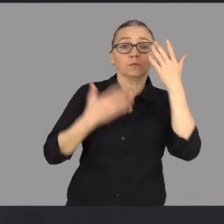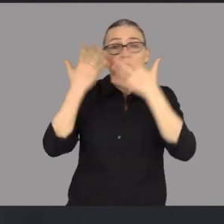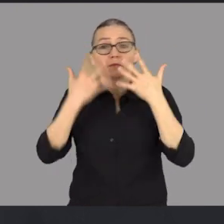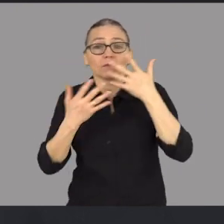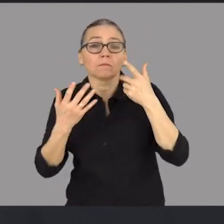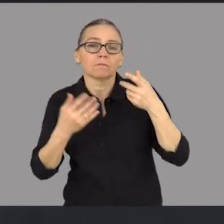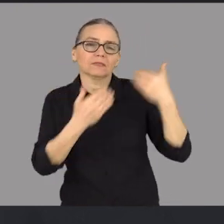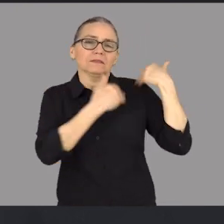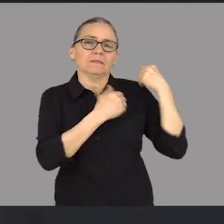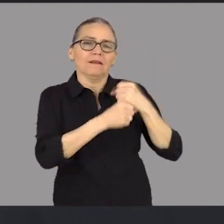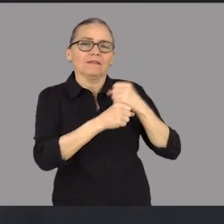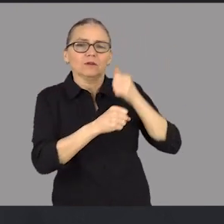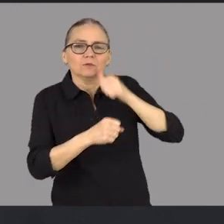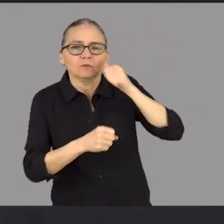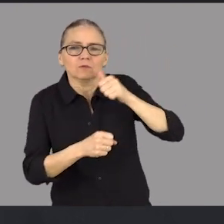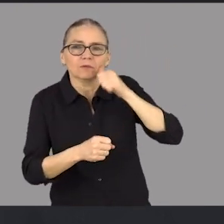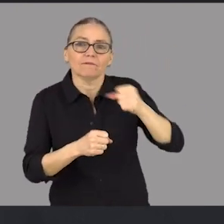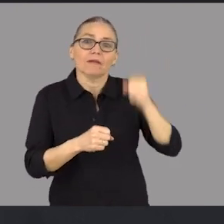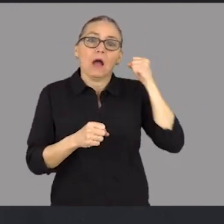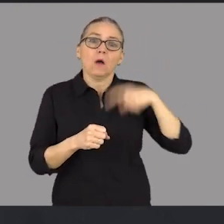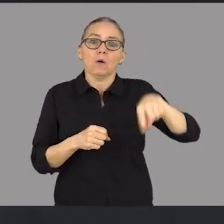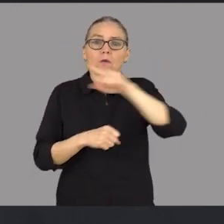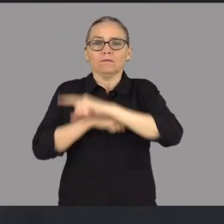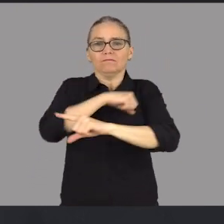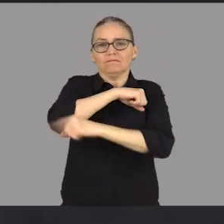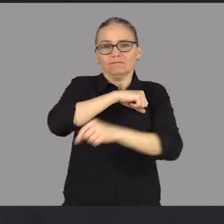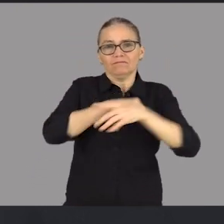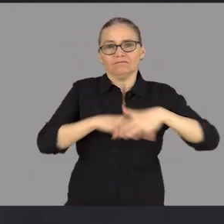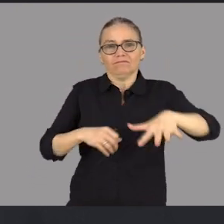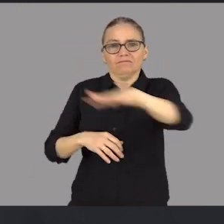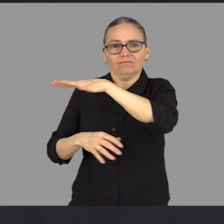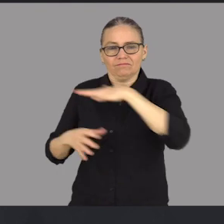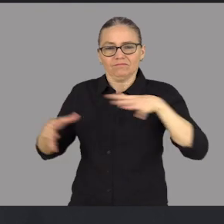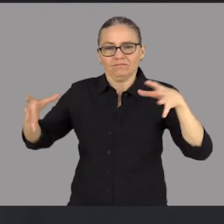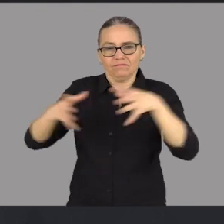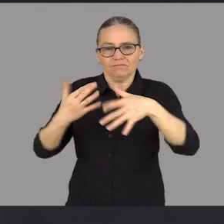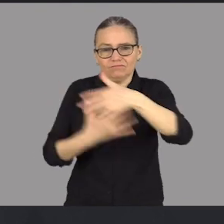that be? If you could give them a little bit of advice.